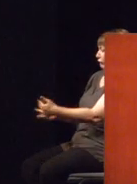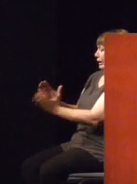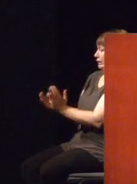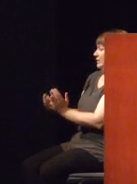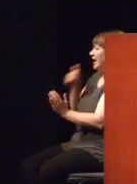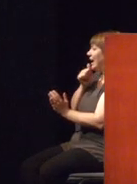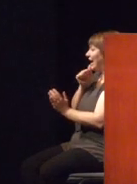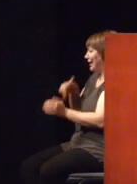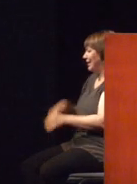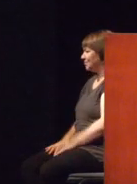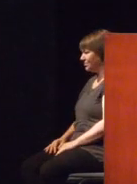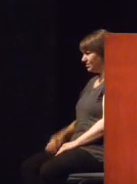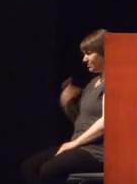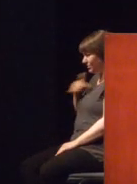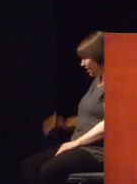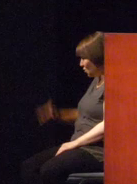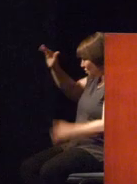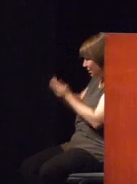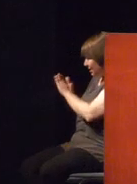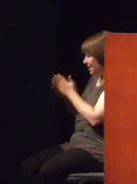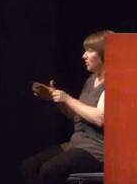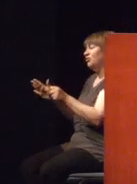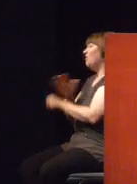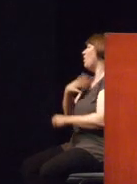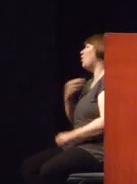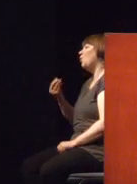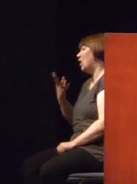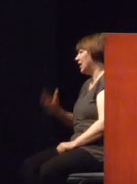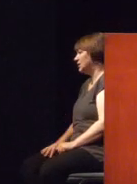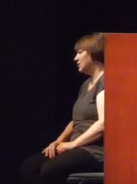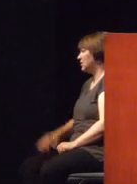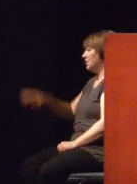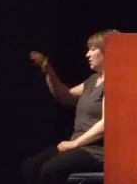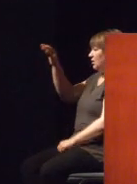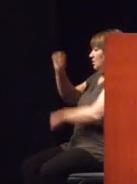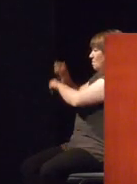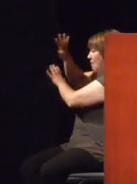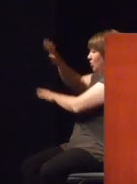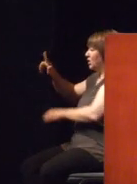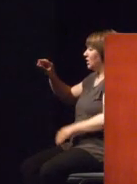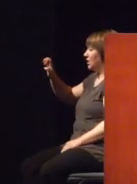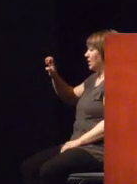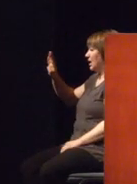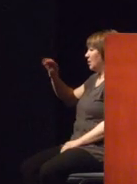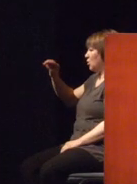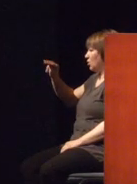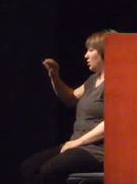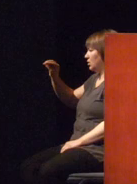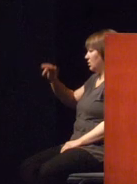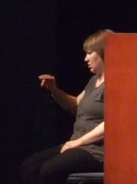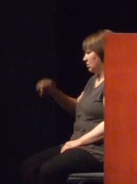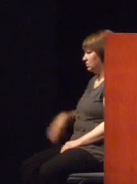in a predominantly white town. It was 99.8% white. It was in Mount Lebanon, which is in, it's a suburb of Pittsburgh,